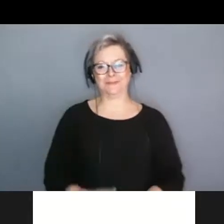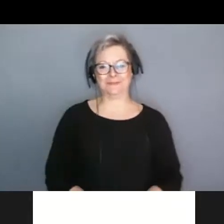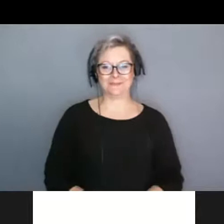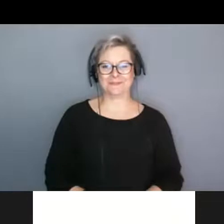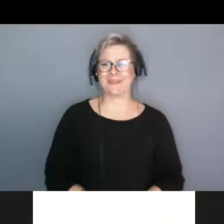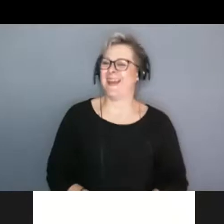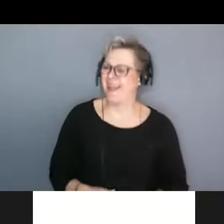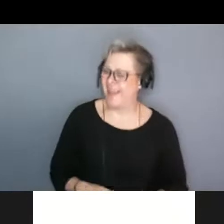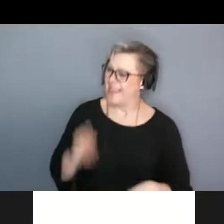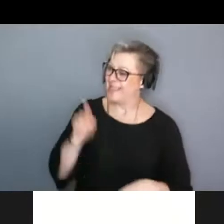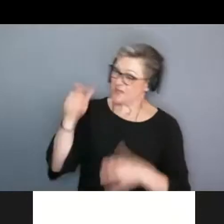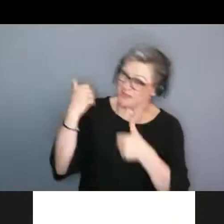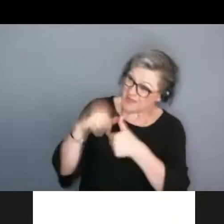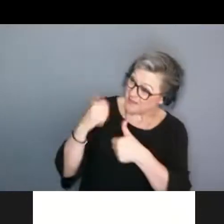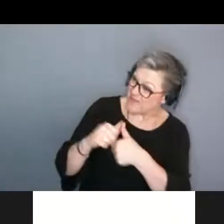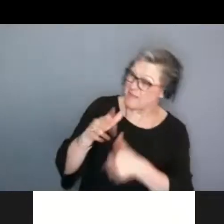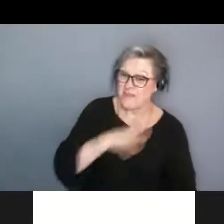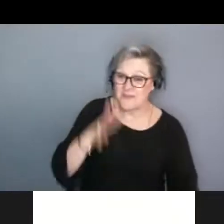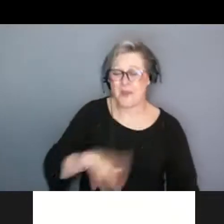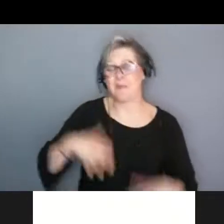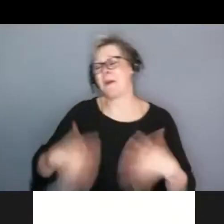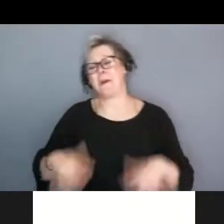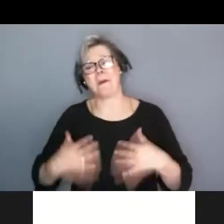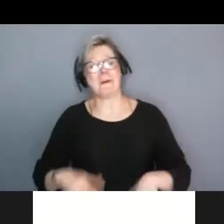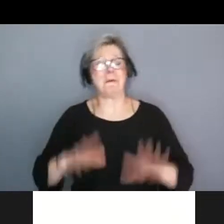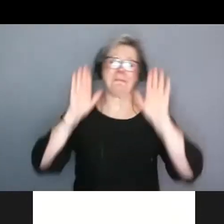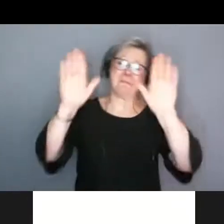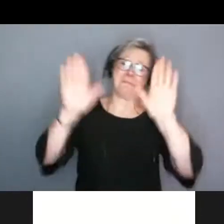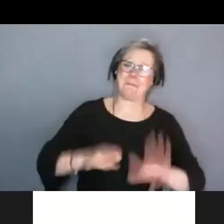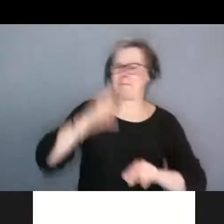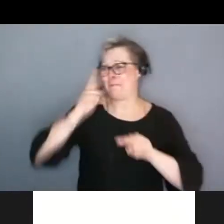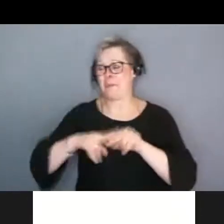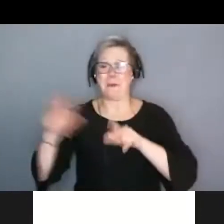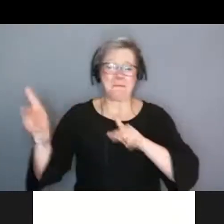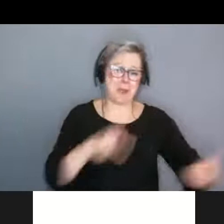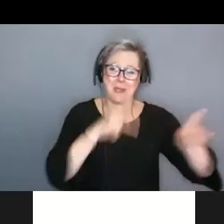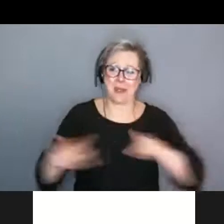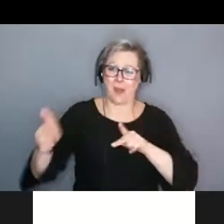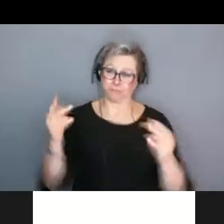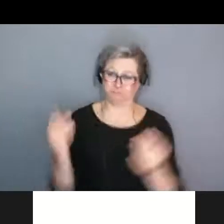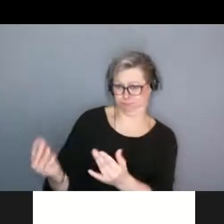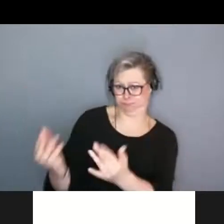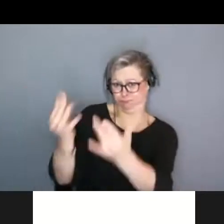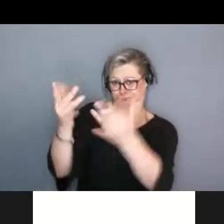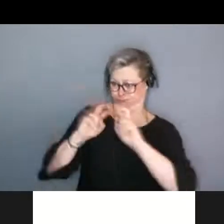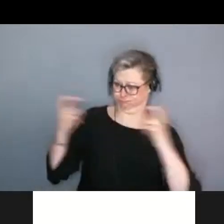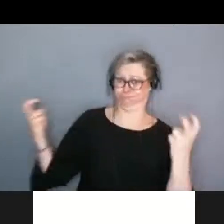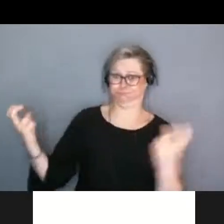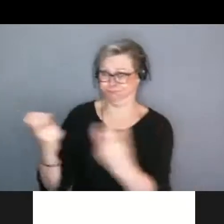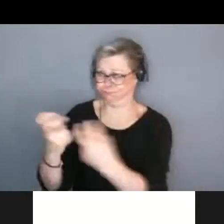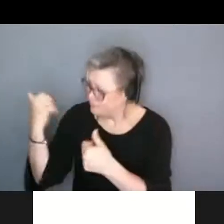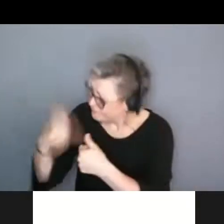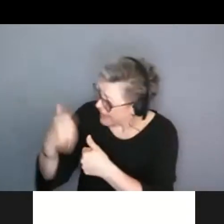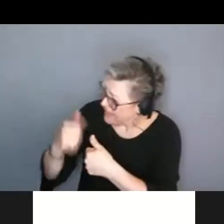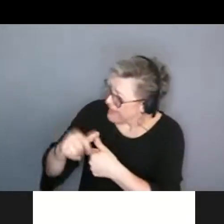Hey, do you remember that farm? Oh, we had big parties out there, huge bonfires.